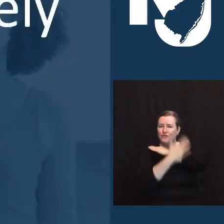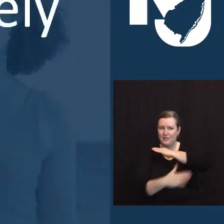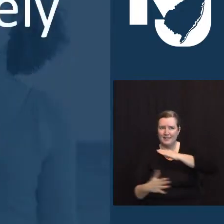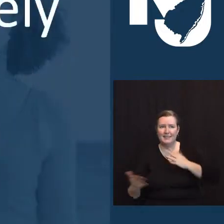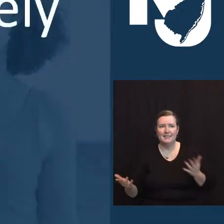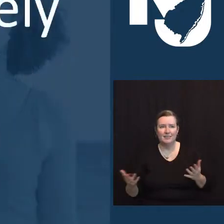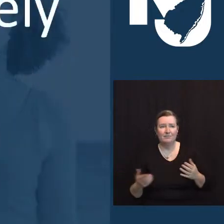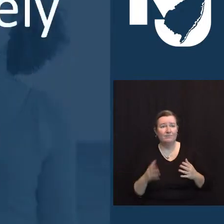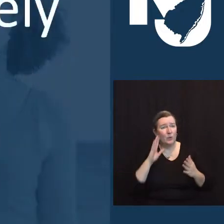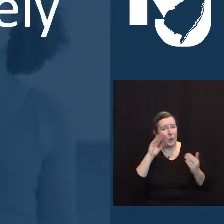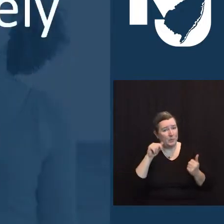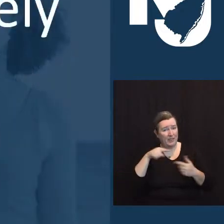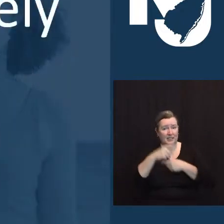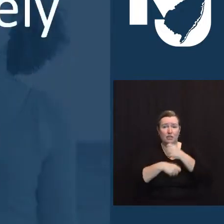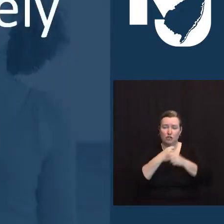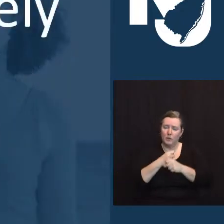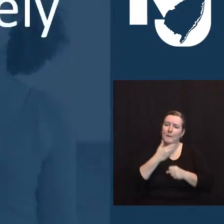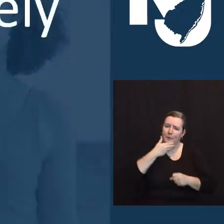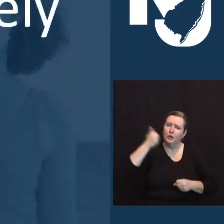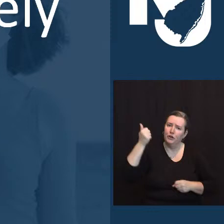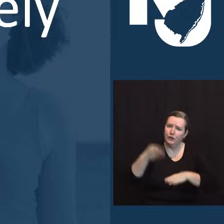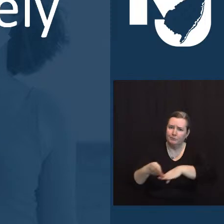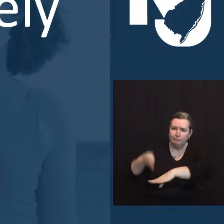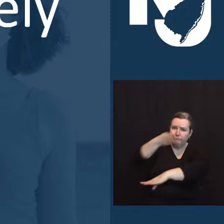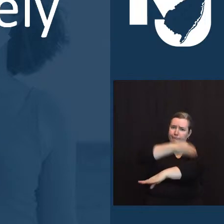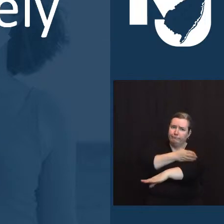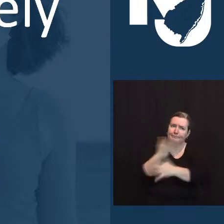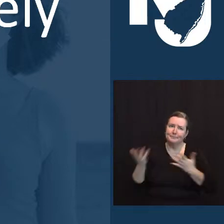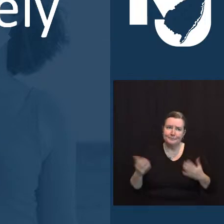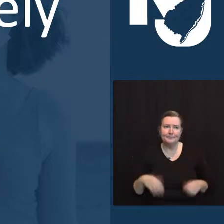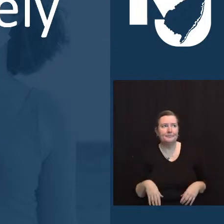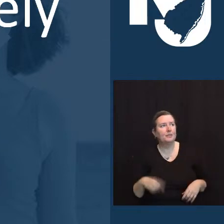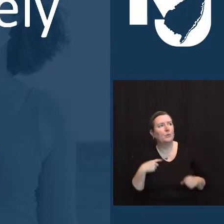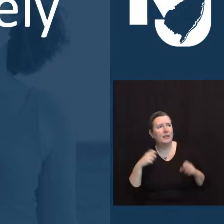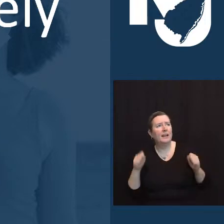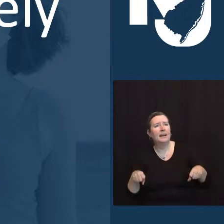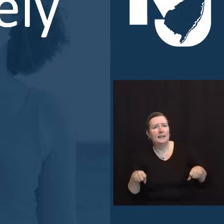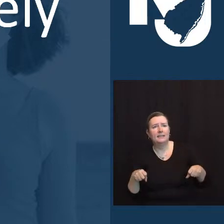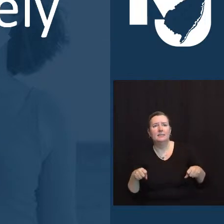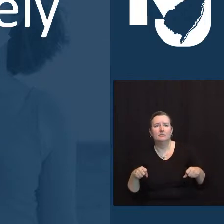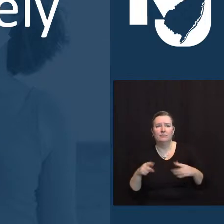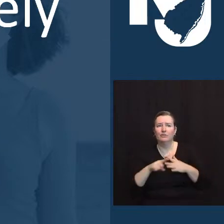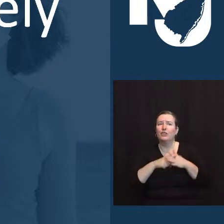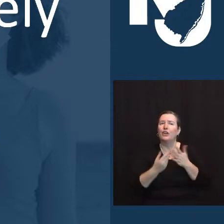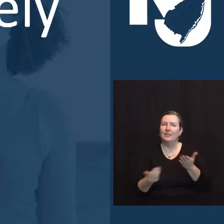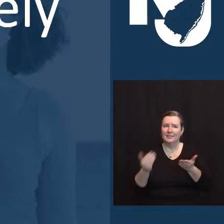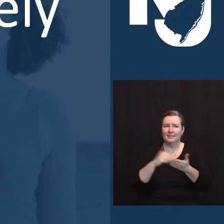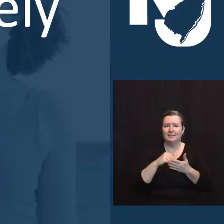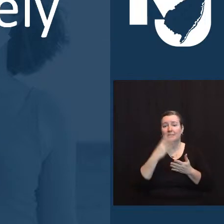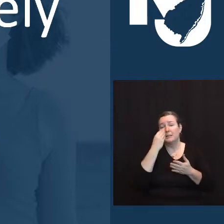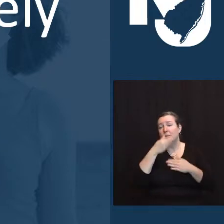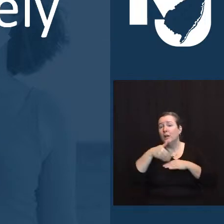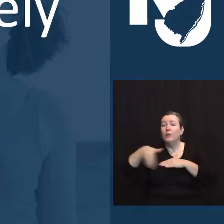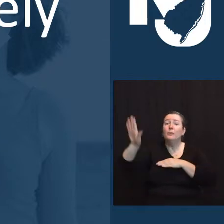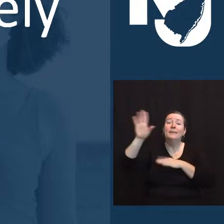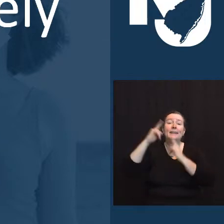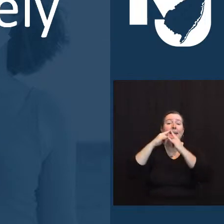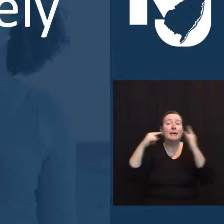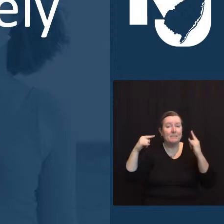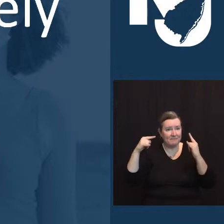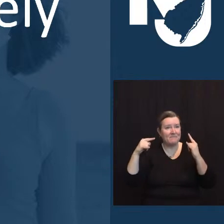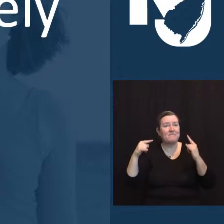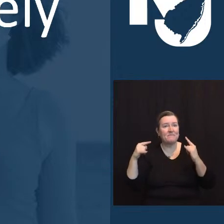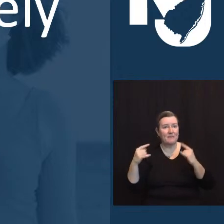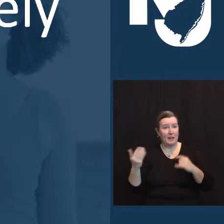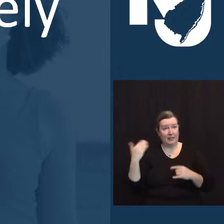that another New Jersey tradition, sleepaway camps, will be able to safely resume their operations after they were suspended last